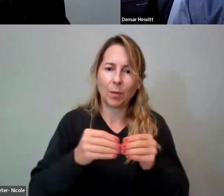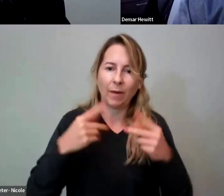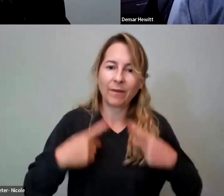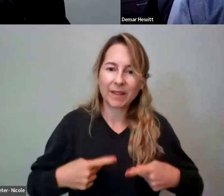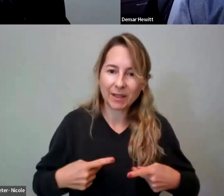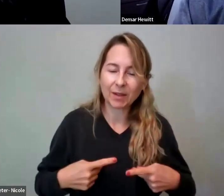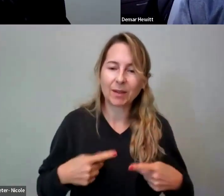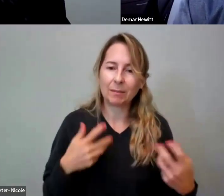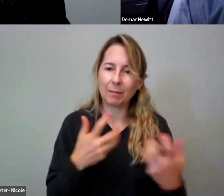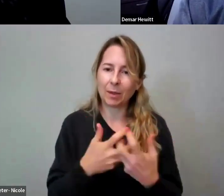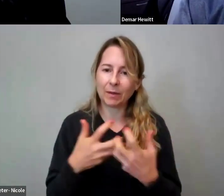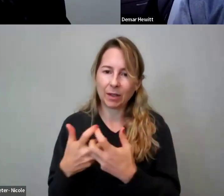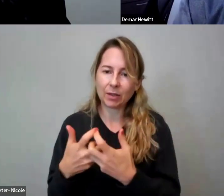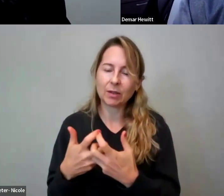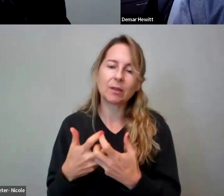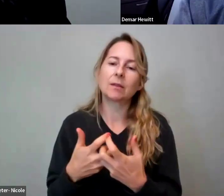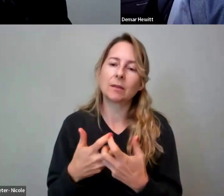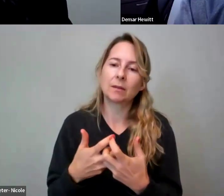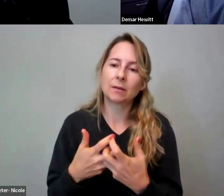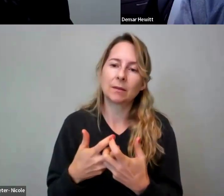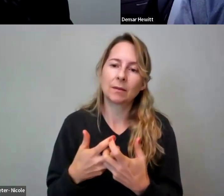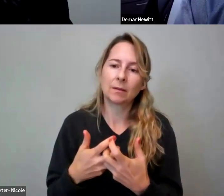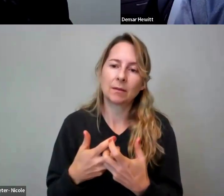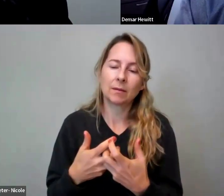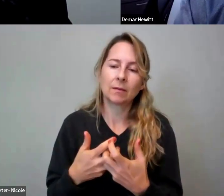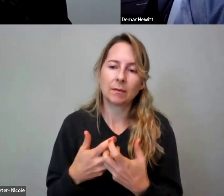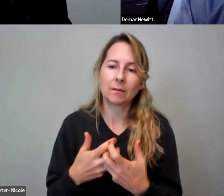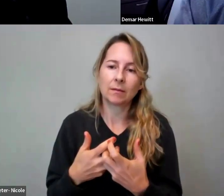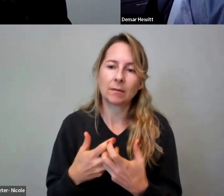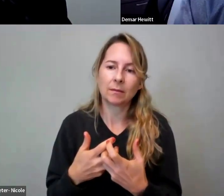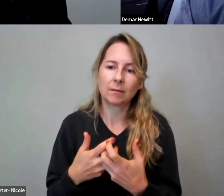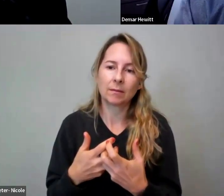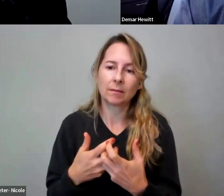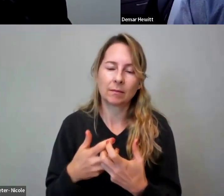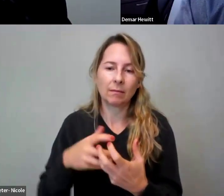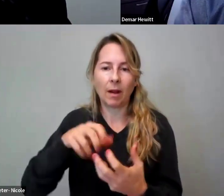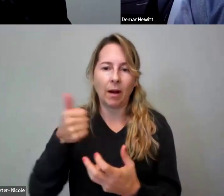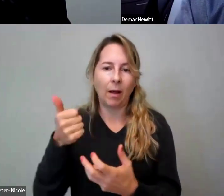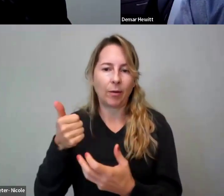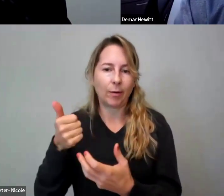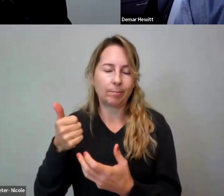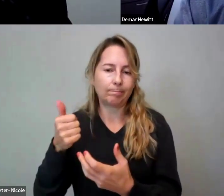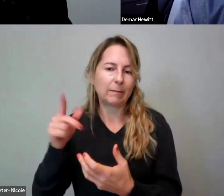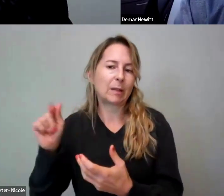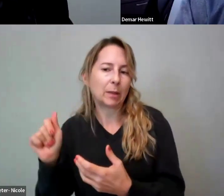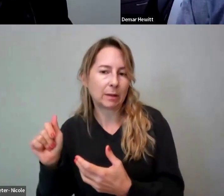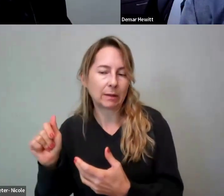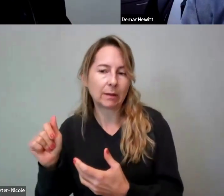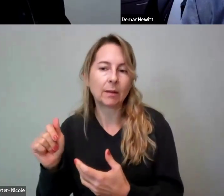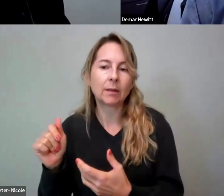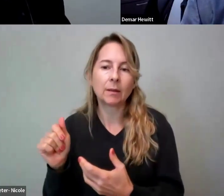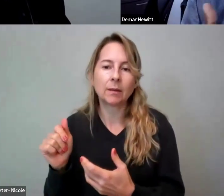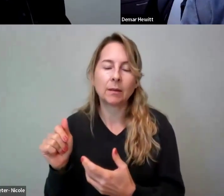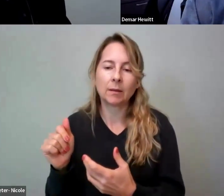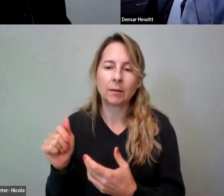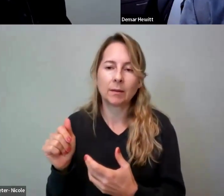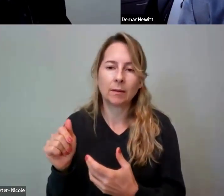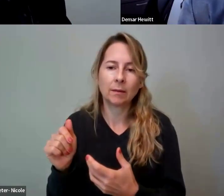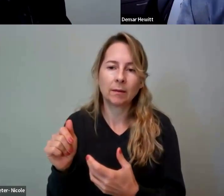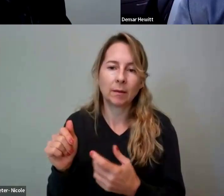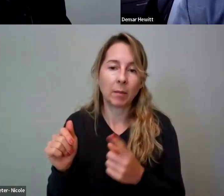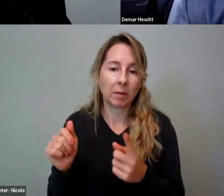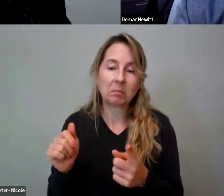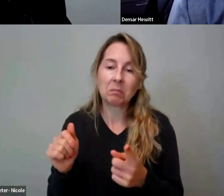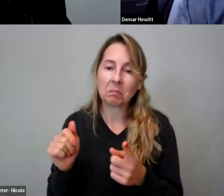physical modifications and the other forms of of accommodation that do exist. That could